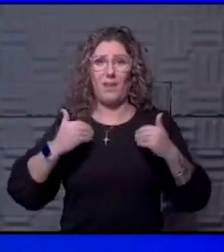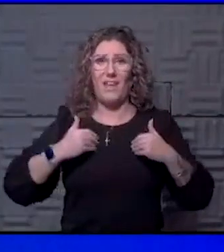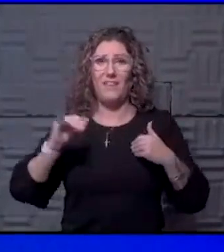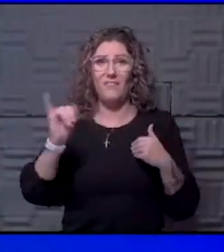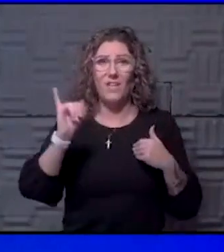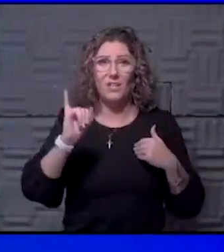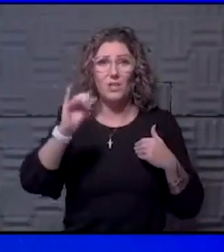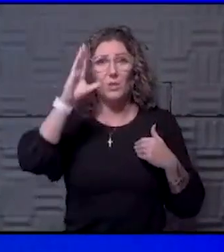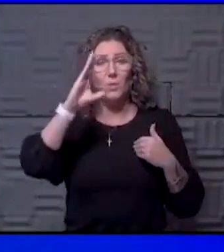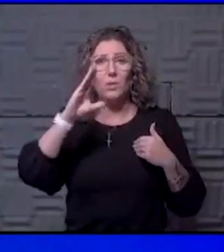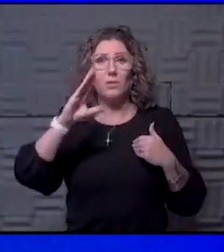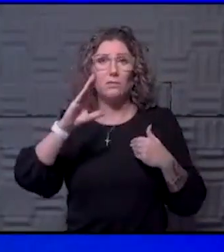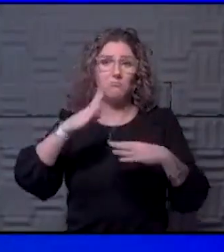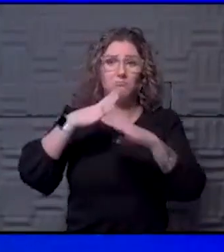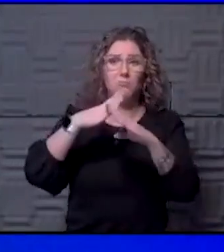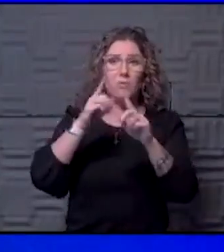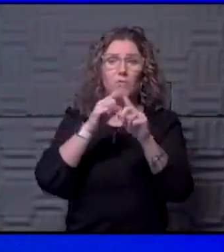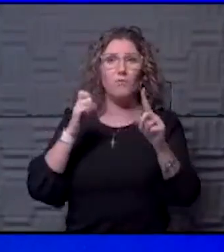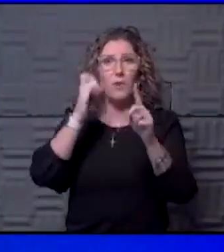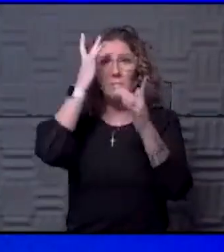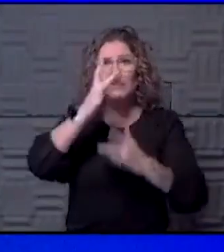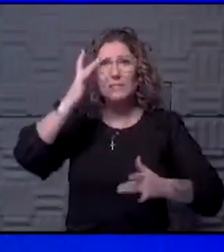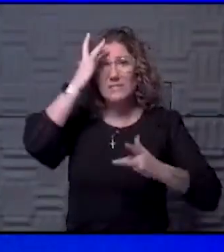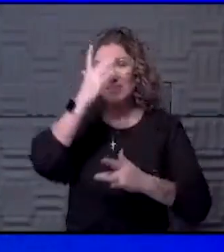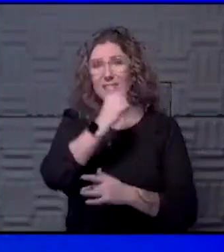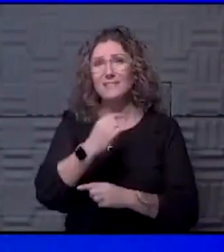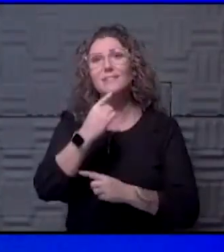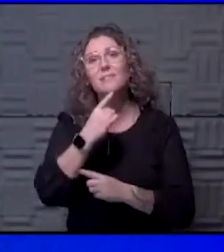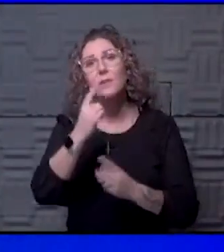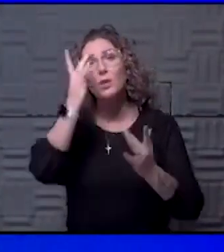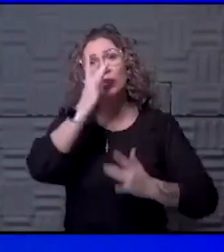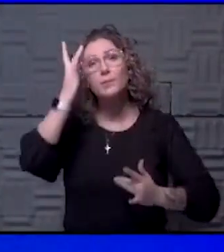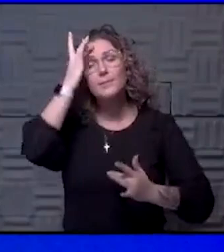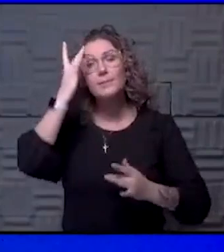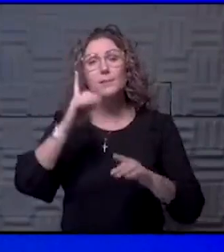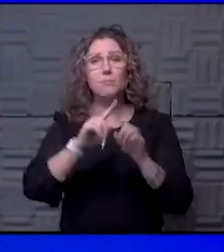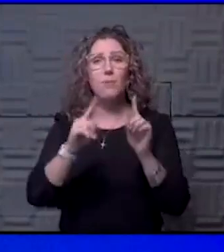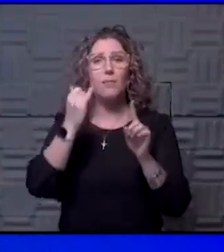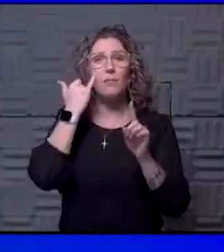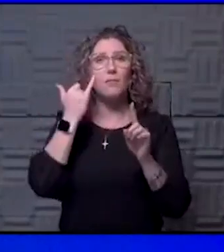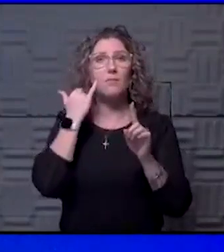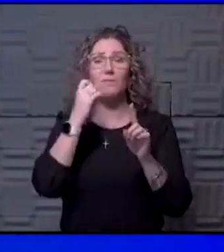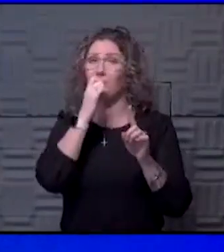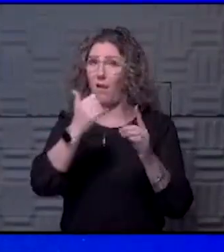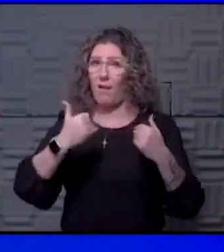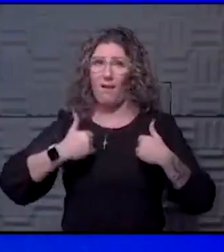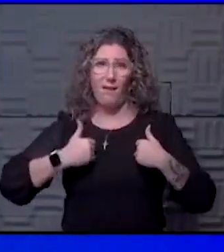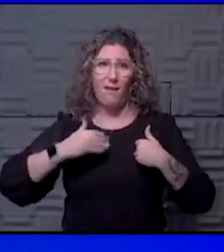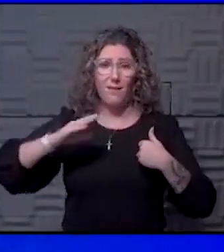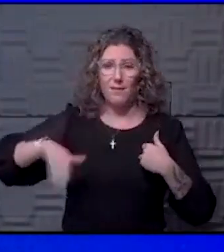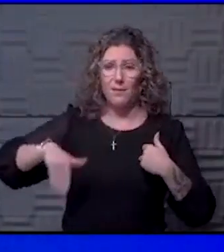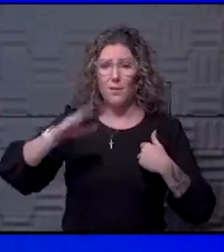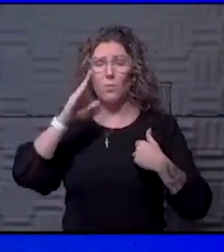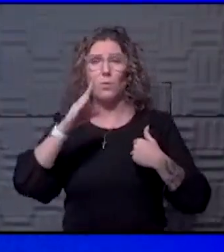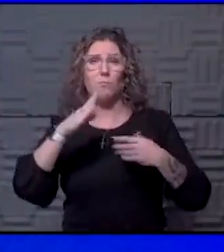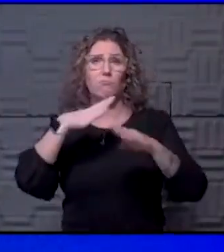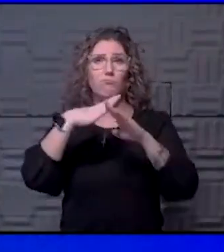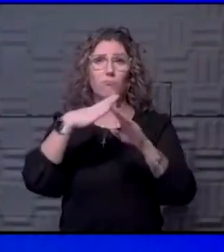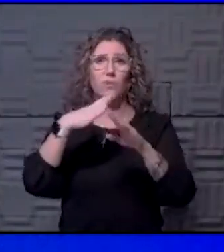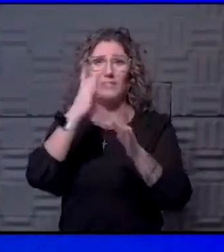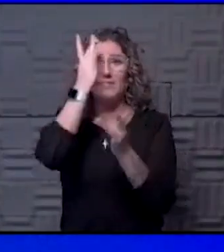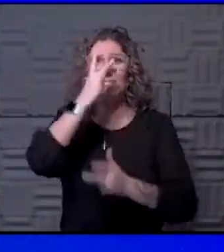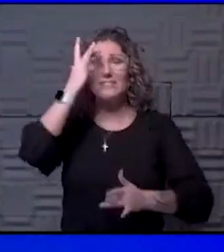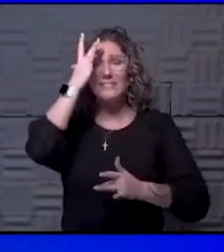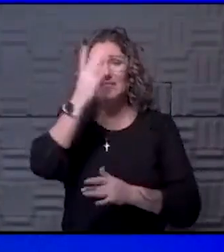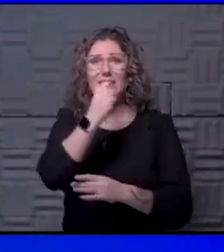number one, it will protect you from disease and severe disease. But if you haven't had it yet, it will protect you from disease